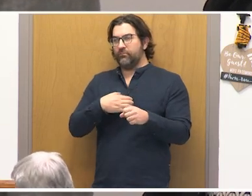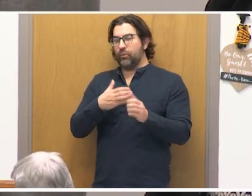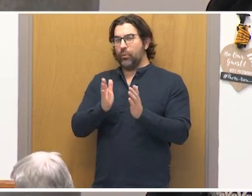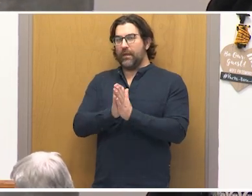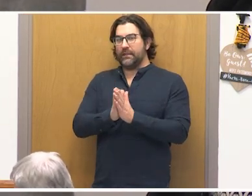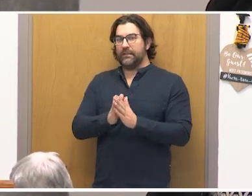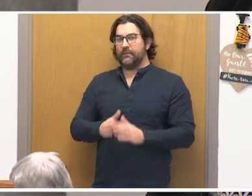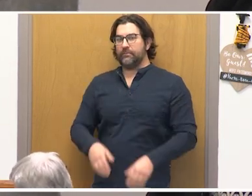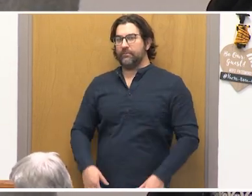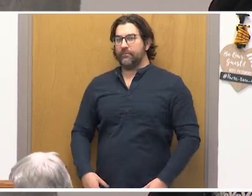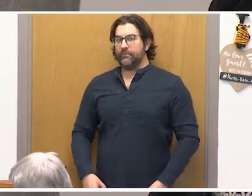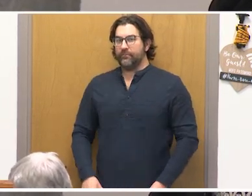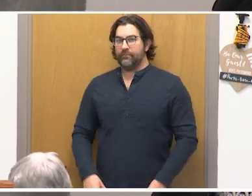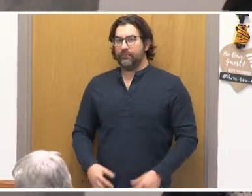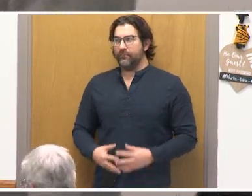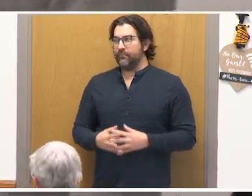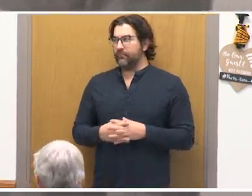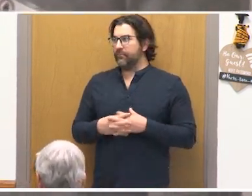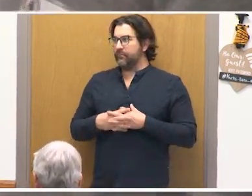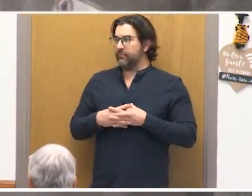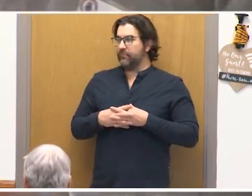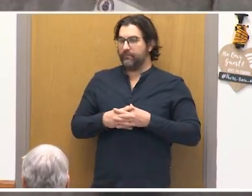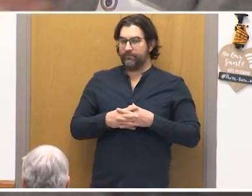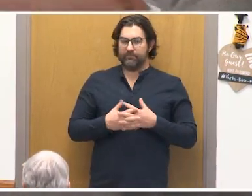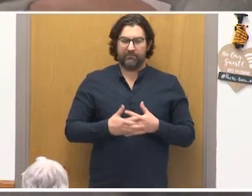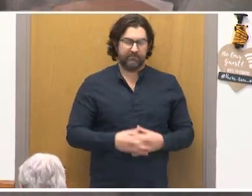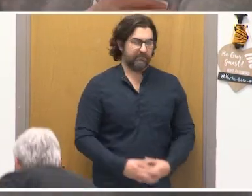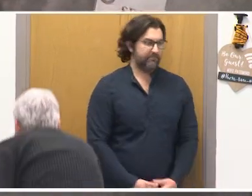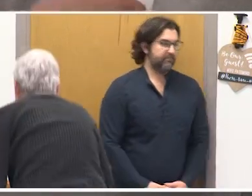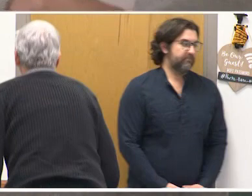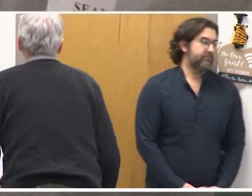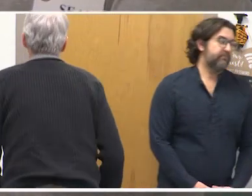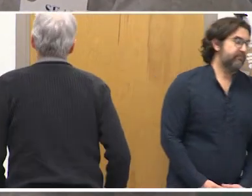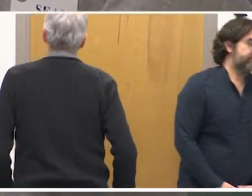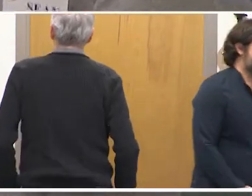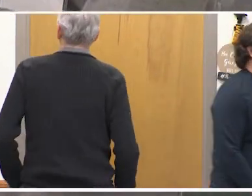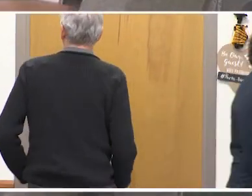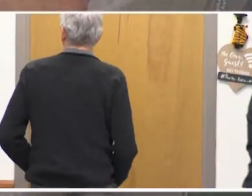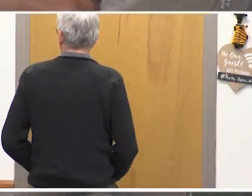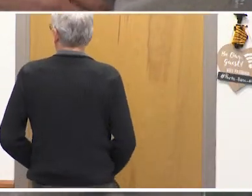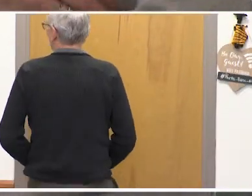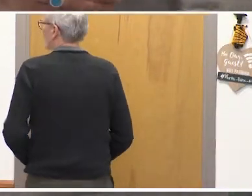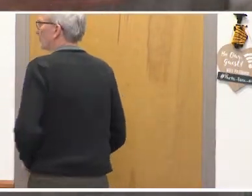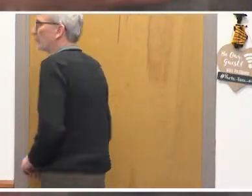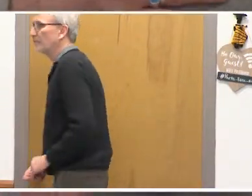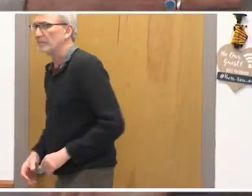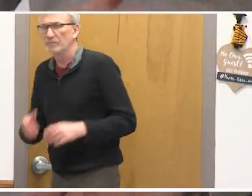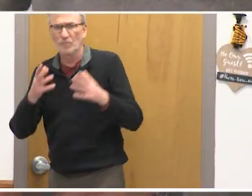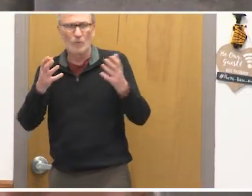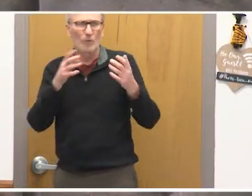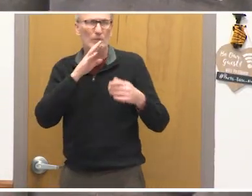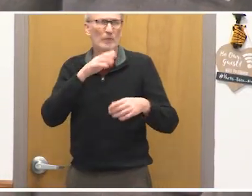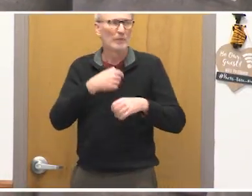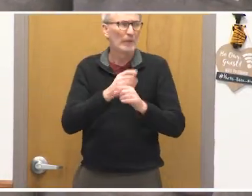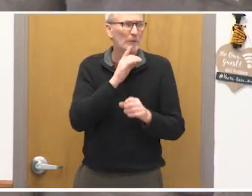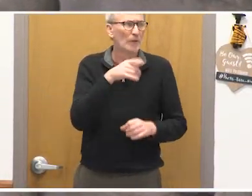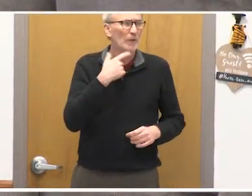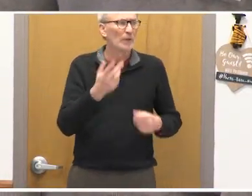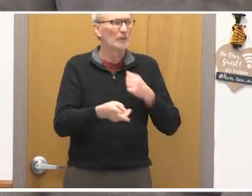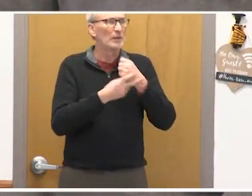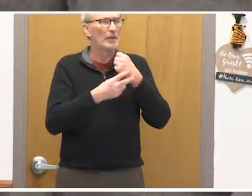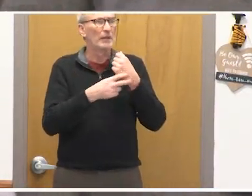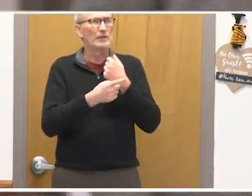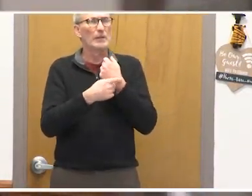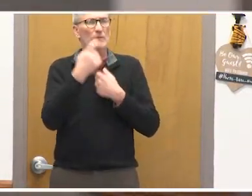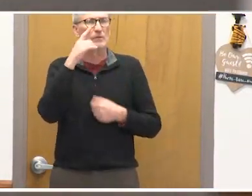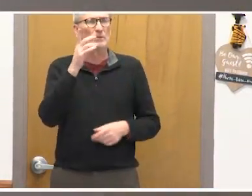request. But all right, I do want to make sure we save time for people to talk about specific intersections.